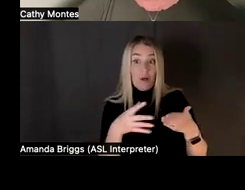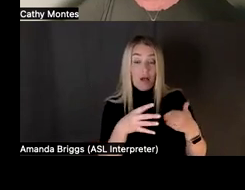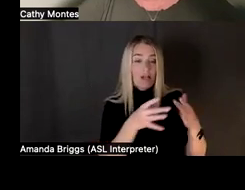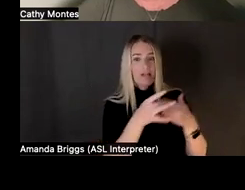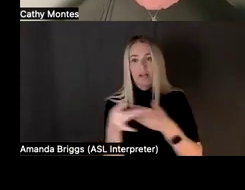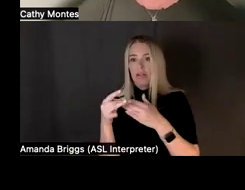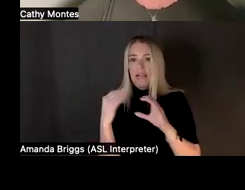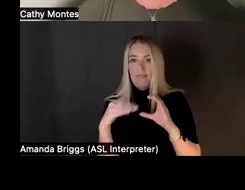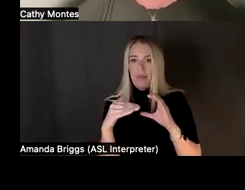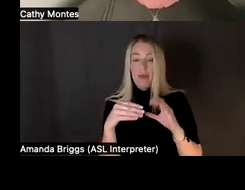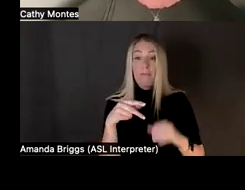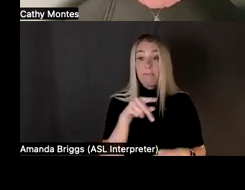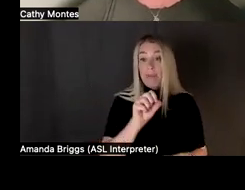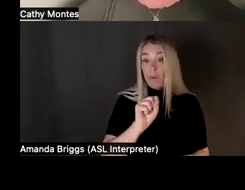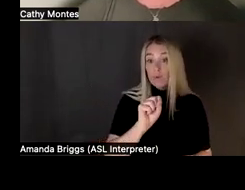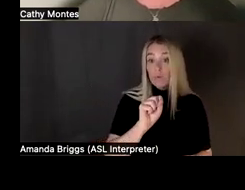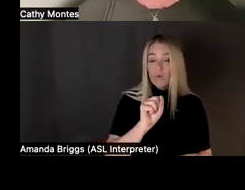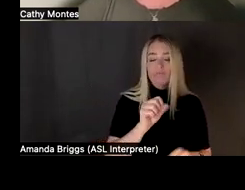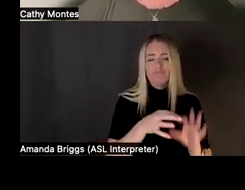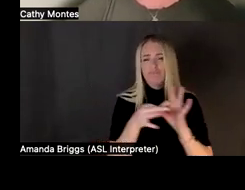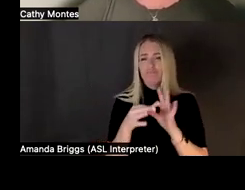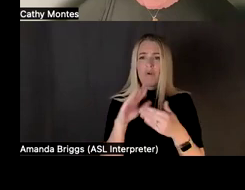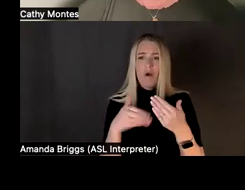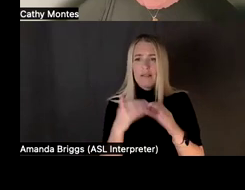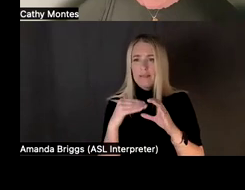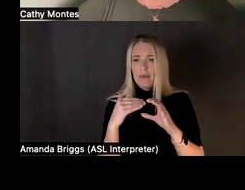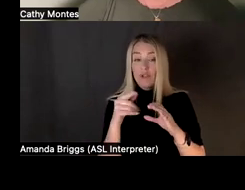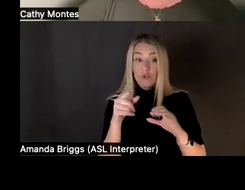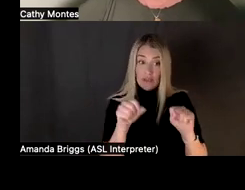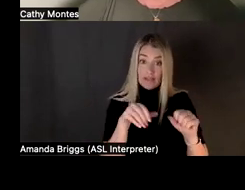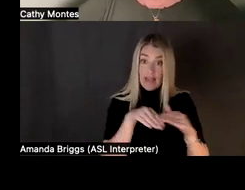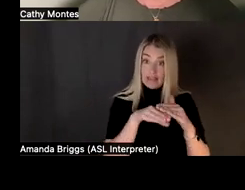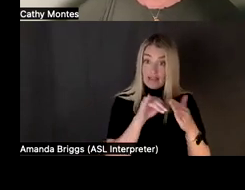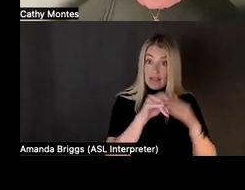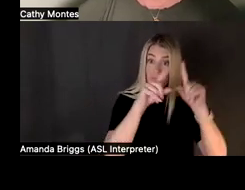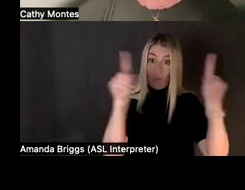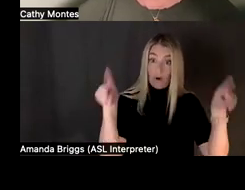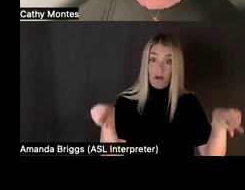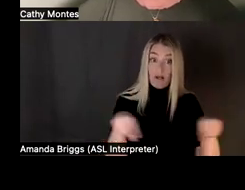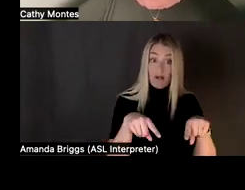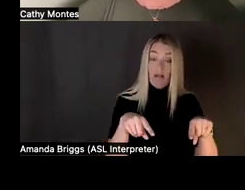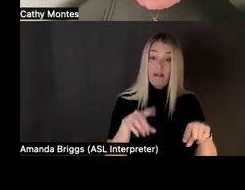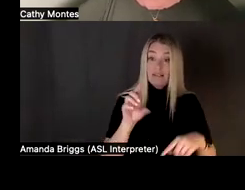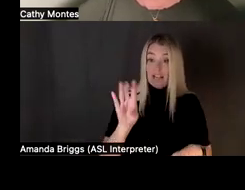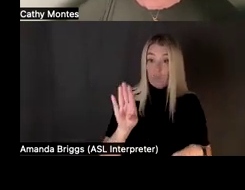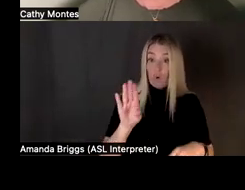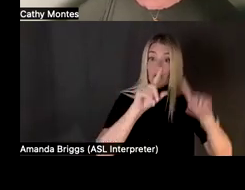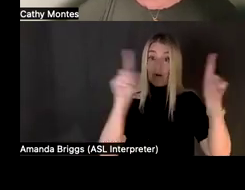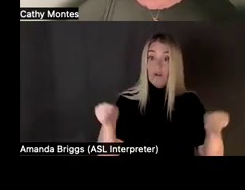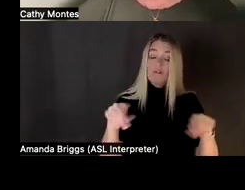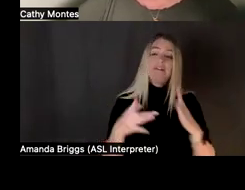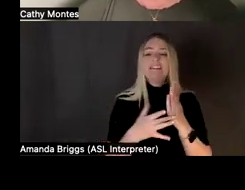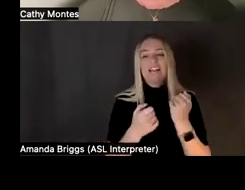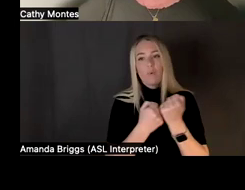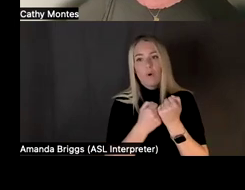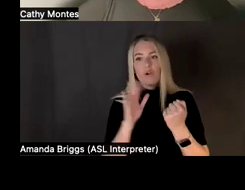email. PowerSchool's connected to all the emails, so as long as you can access the PowerSchool portal and tech support can get you your login and your students